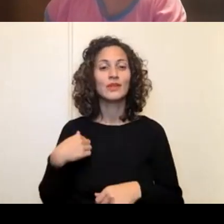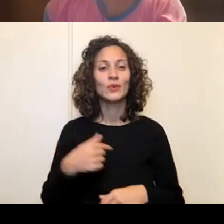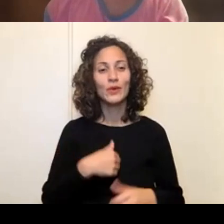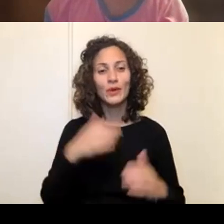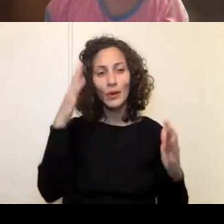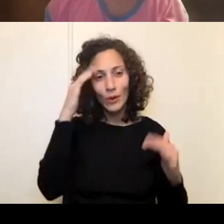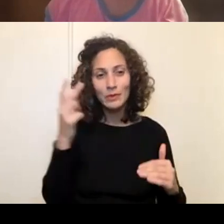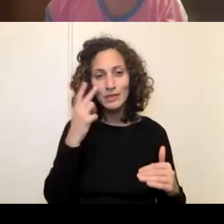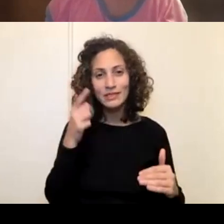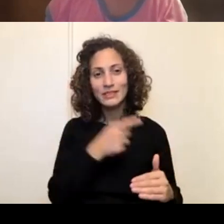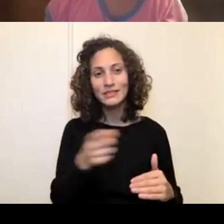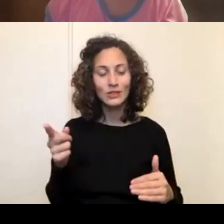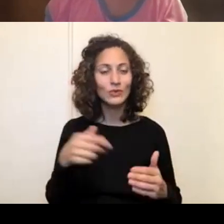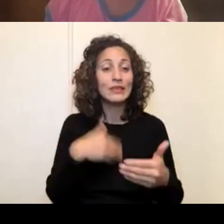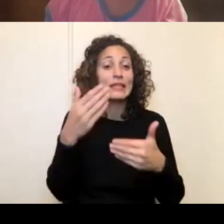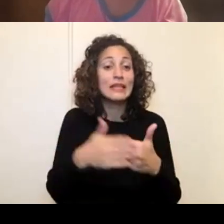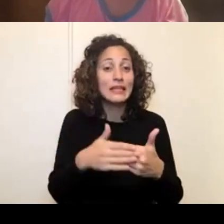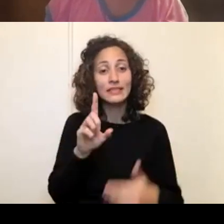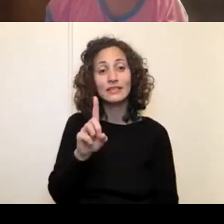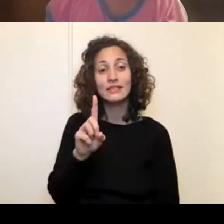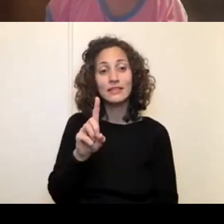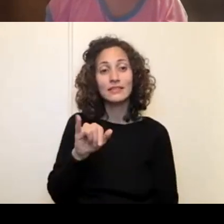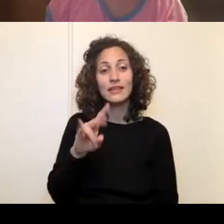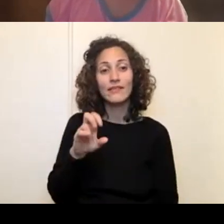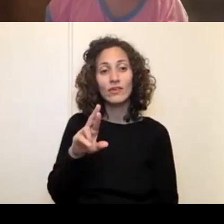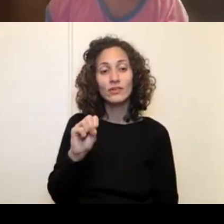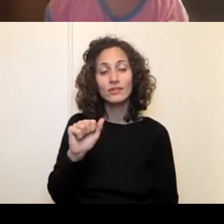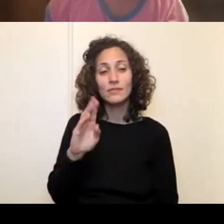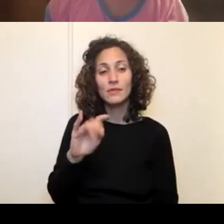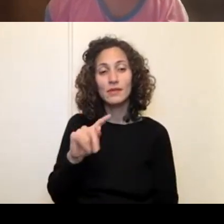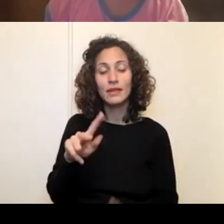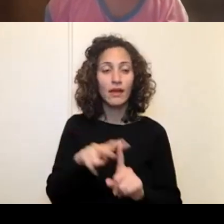next Diversability Unplugged event. And